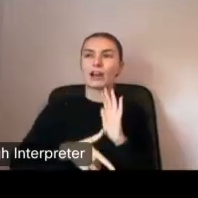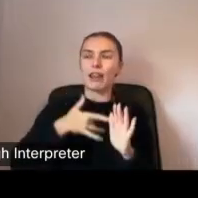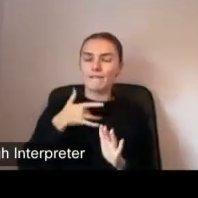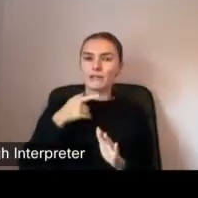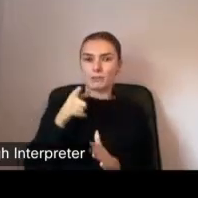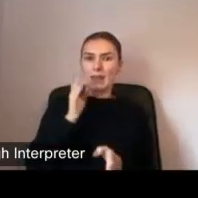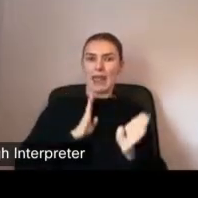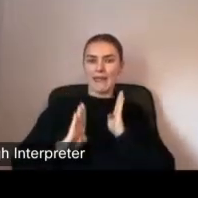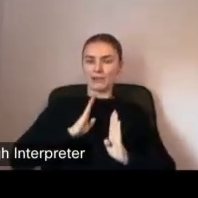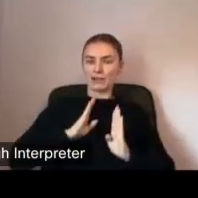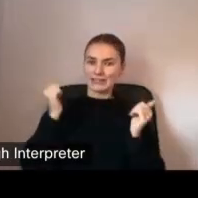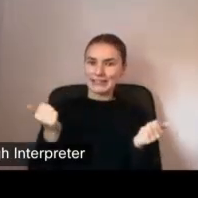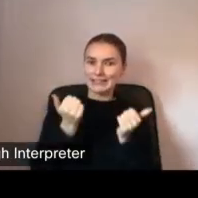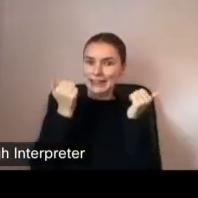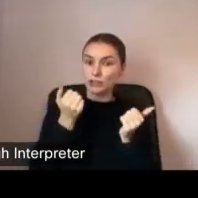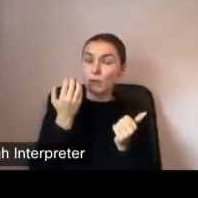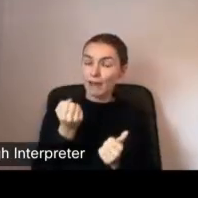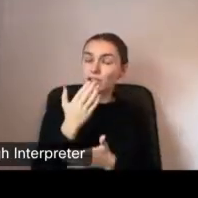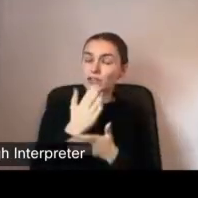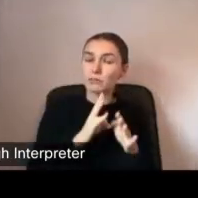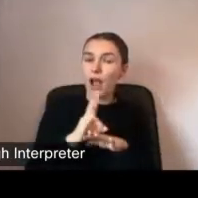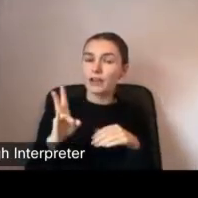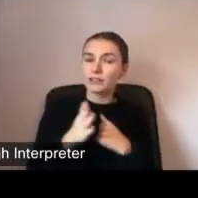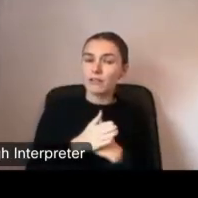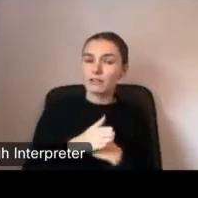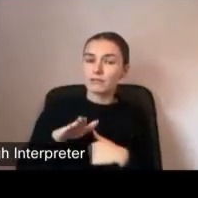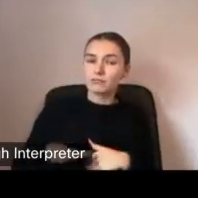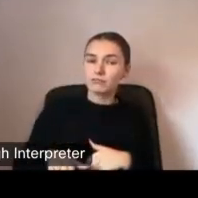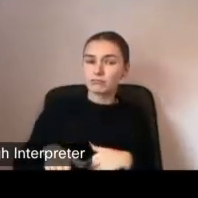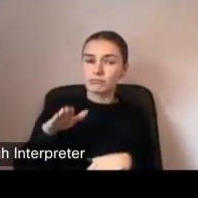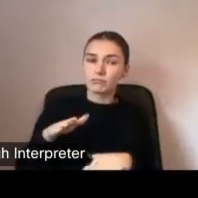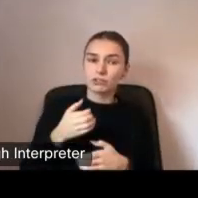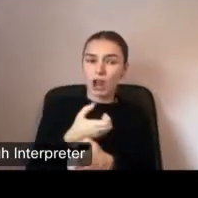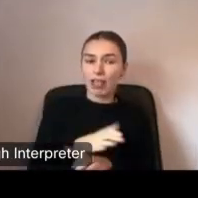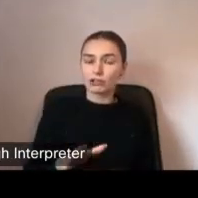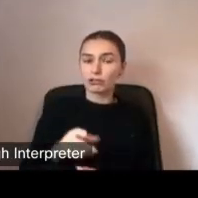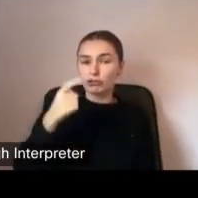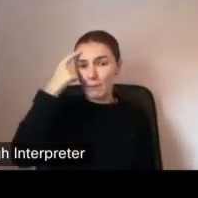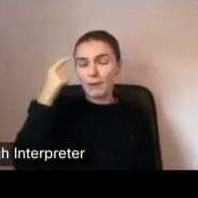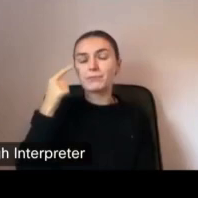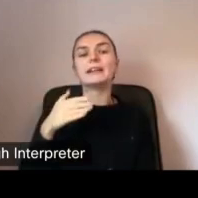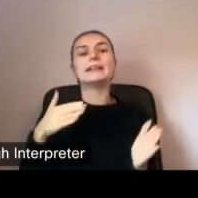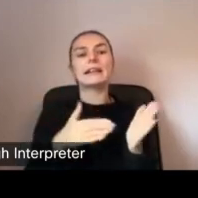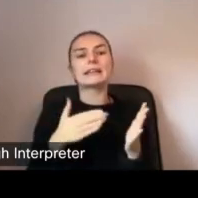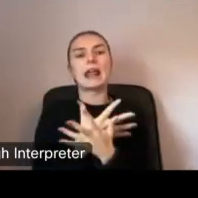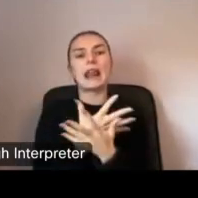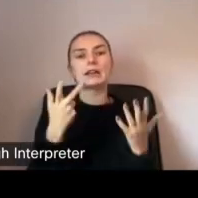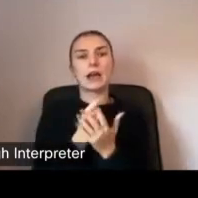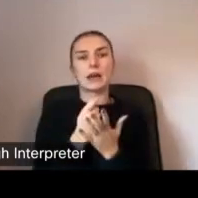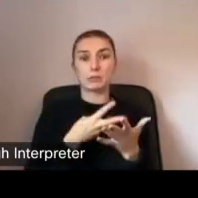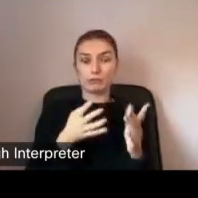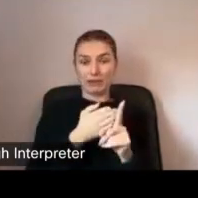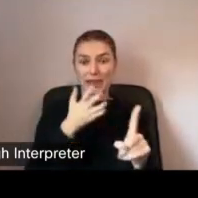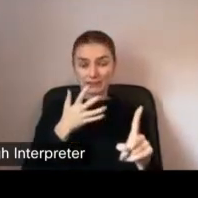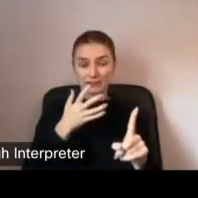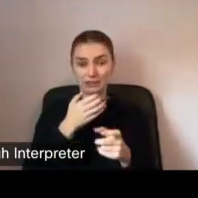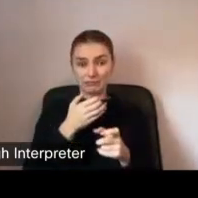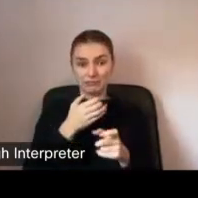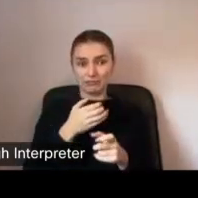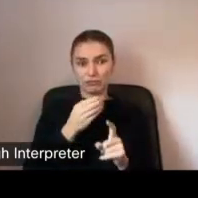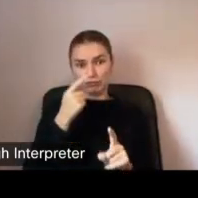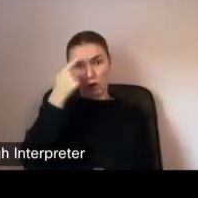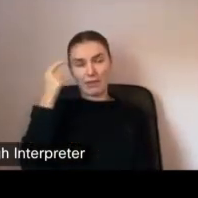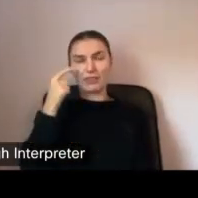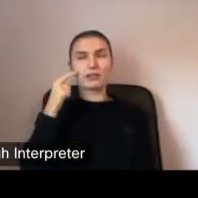some kind of childhood trauma? Yeah, I mean, there's a lot of times what often happens when they react to the trauma, they're not relating that reaction